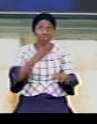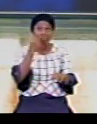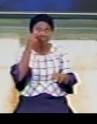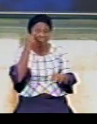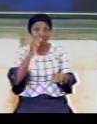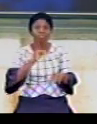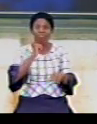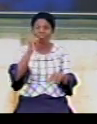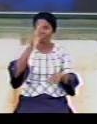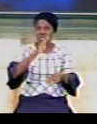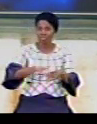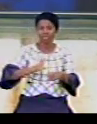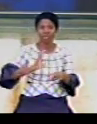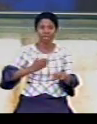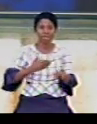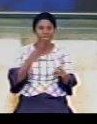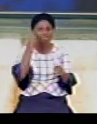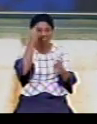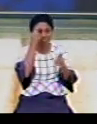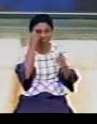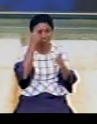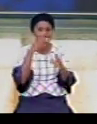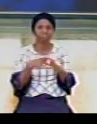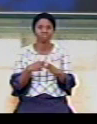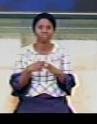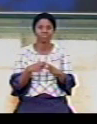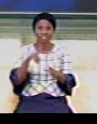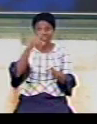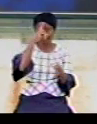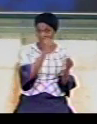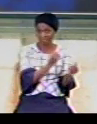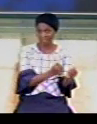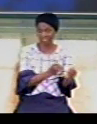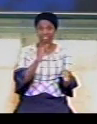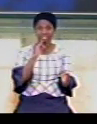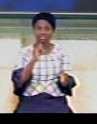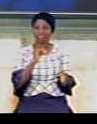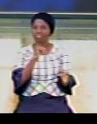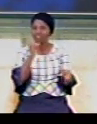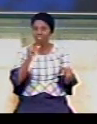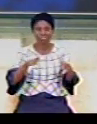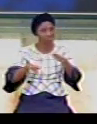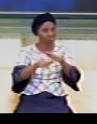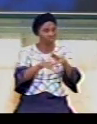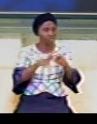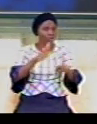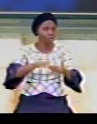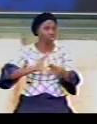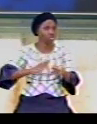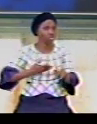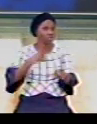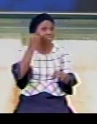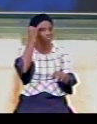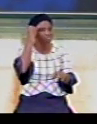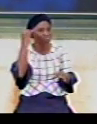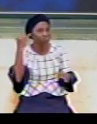not on our thoughts. Faith is not based on our